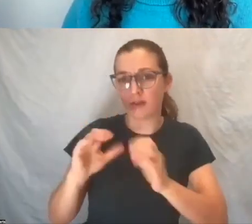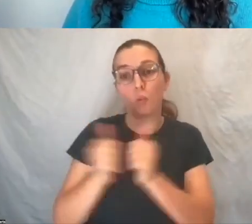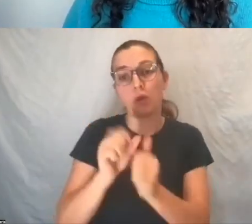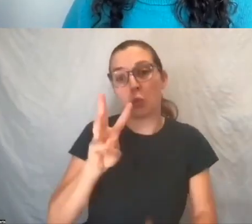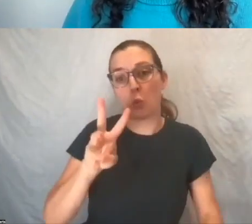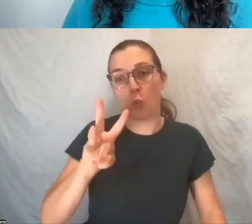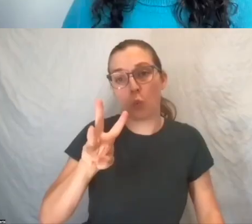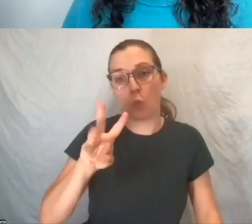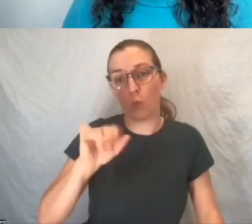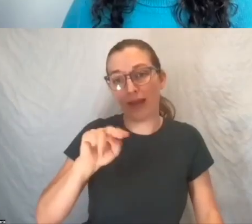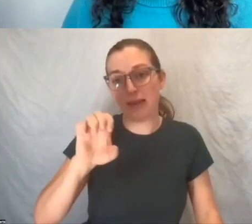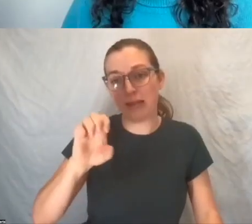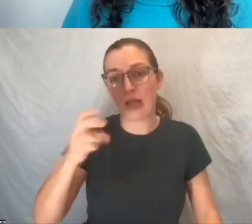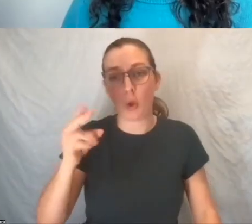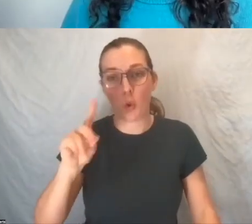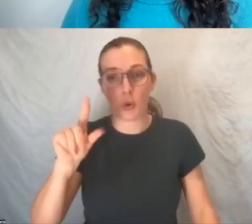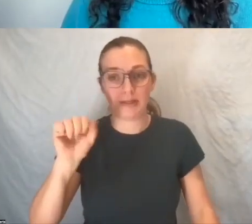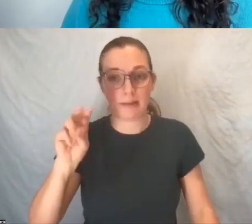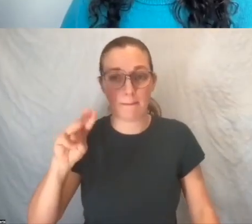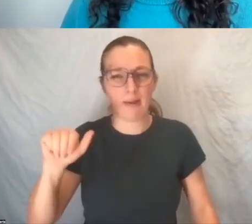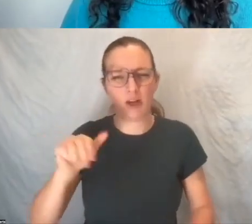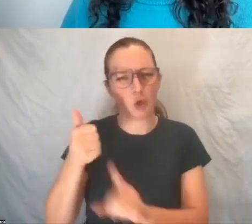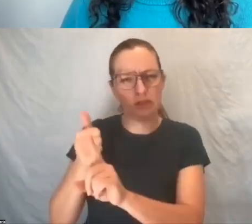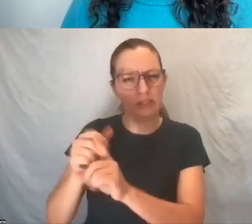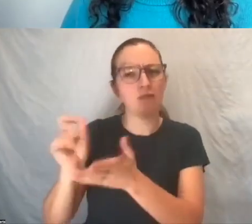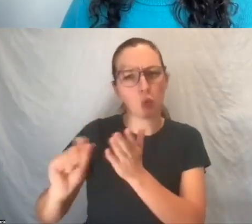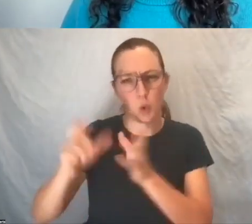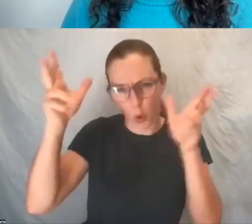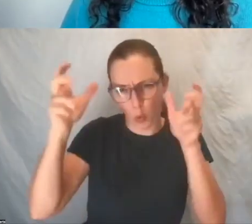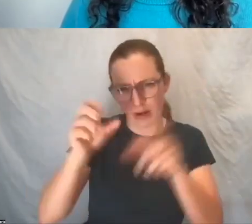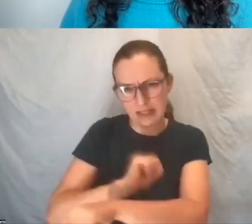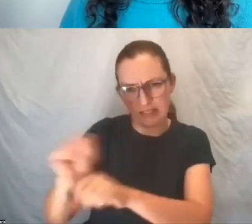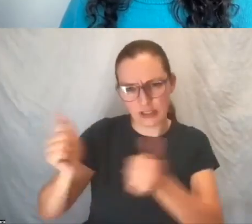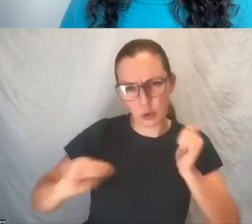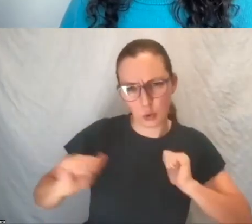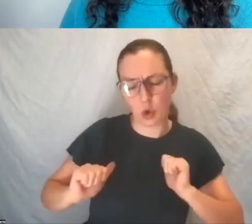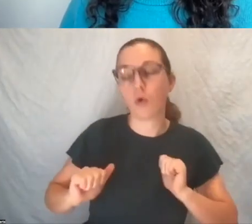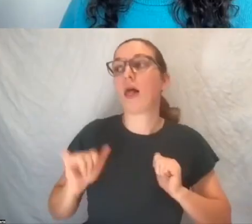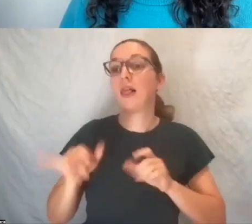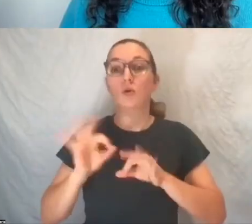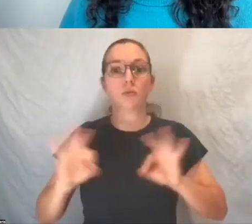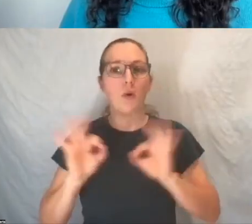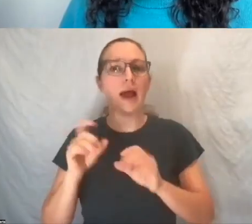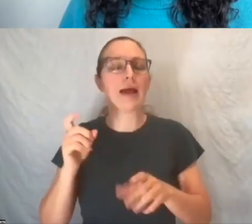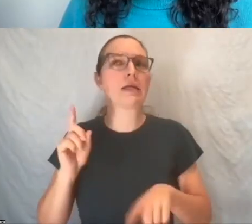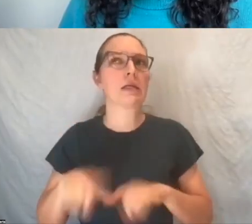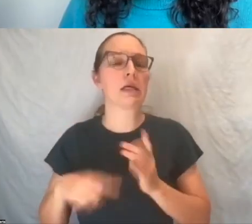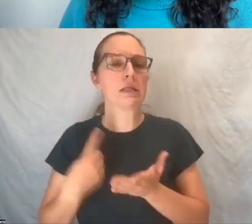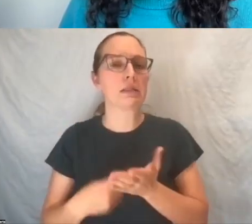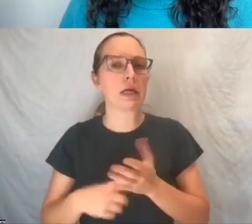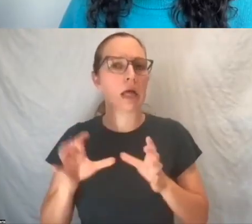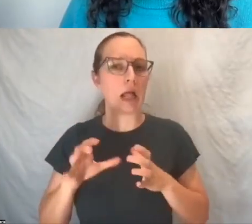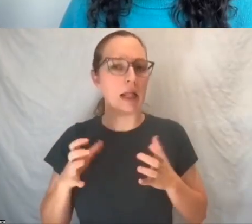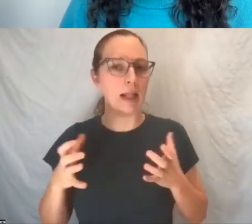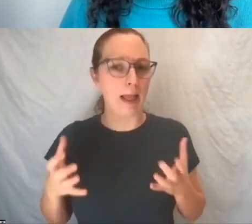one of the main writers of Wicked, which I thought was incredibly important, and can't talk too much about this